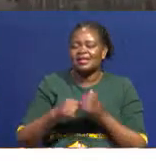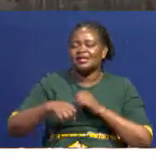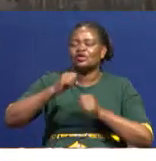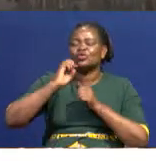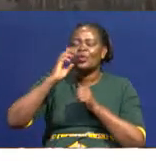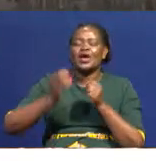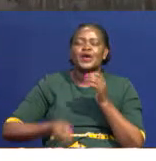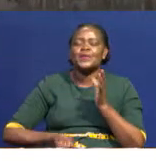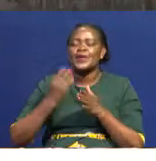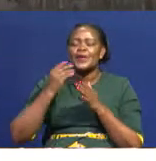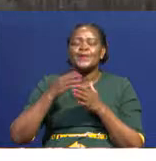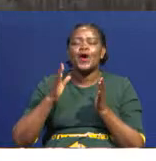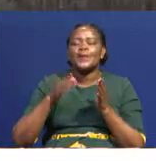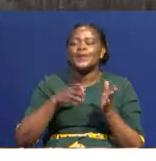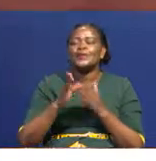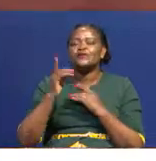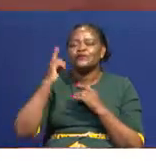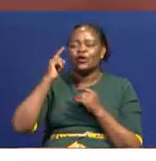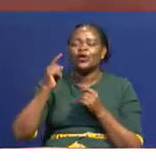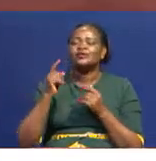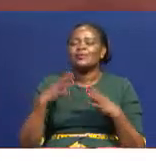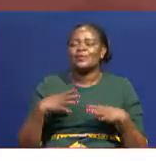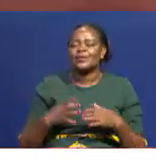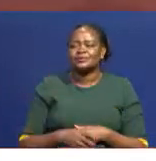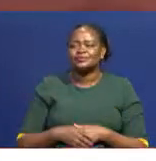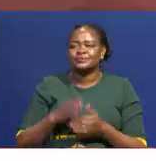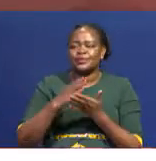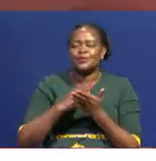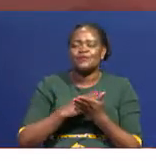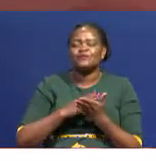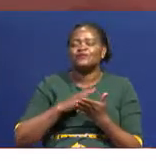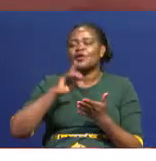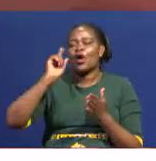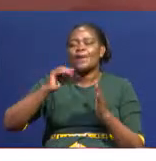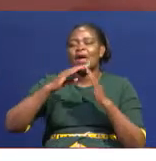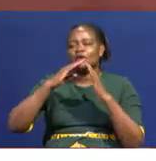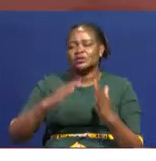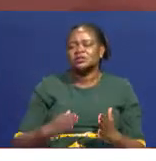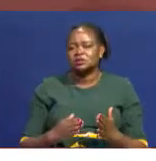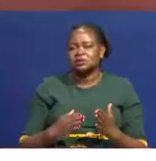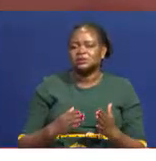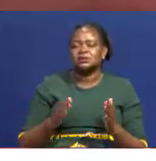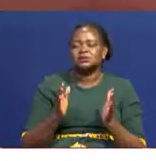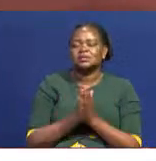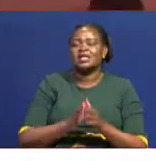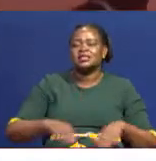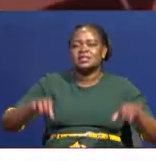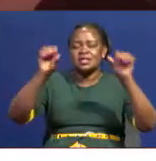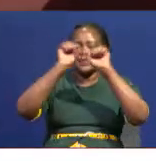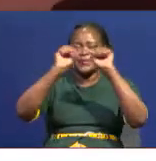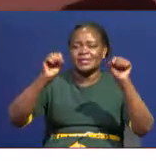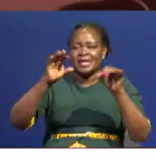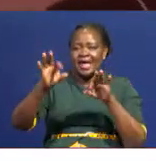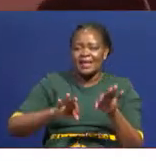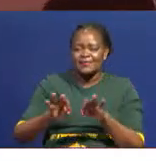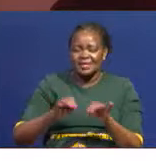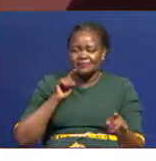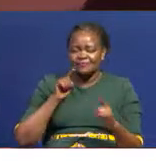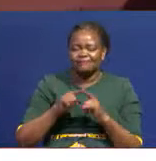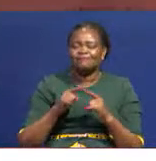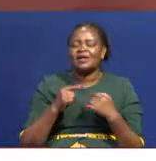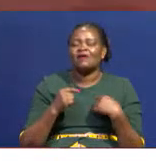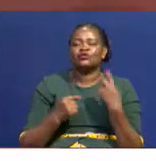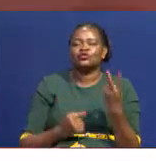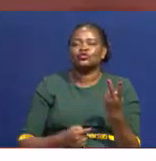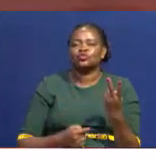will create more opportunities for the artisans. This program ya affordable housing, na rais alieleza lengo lake ni mara